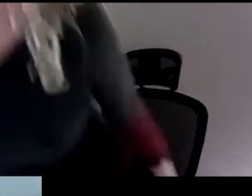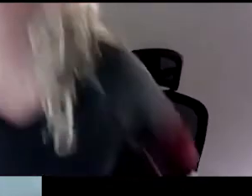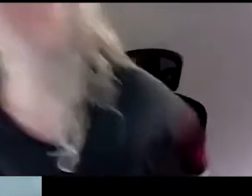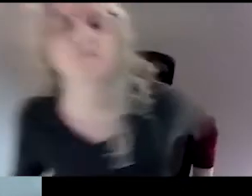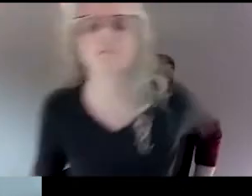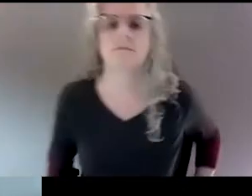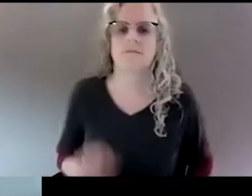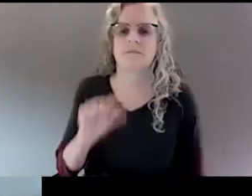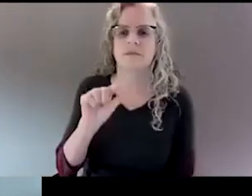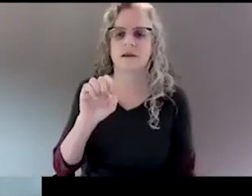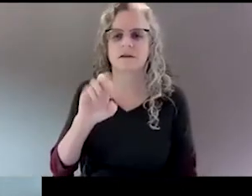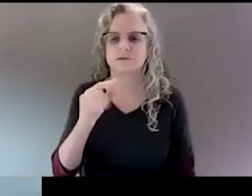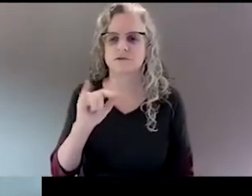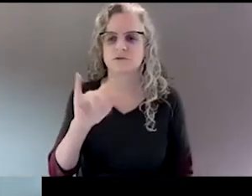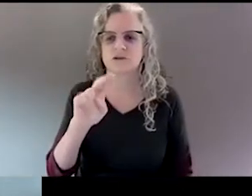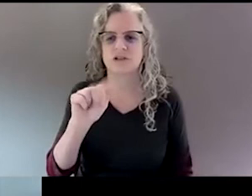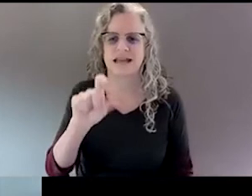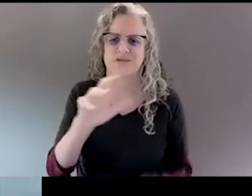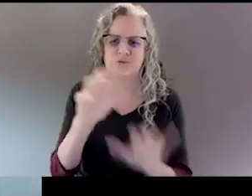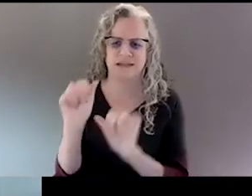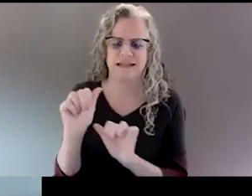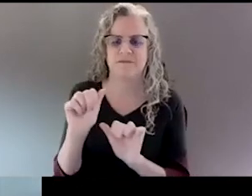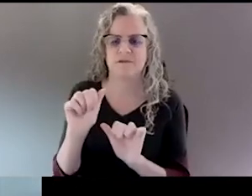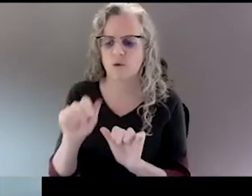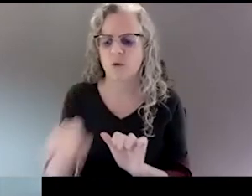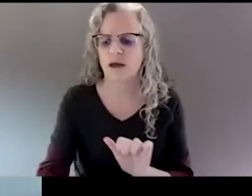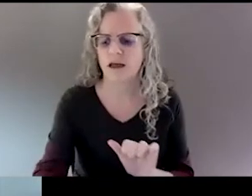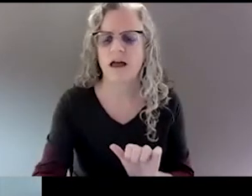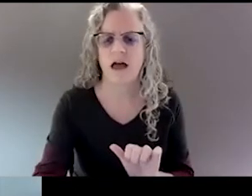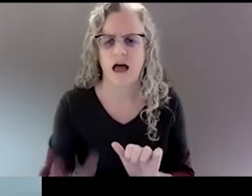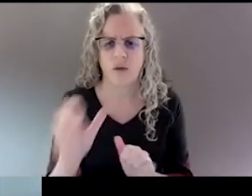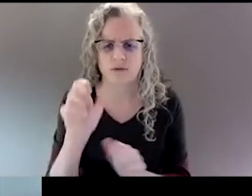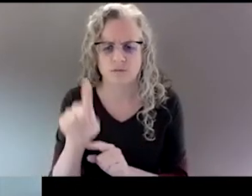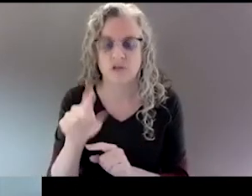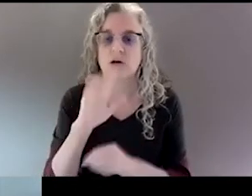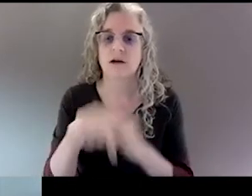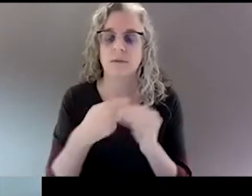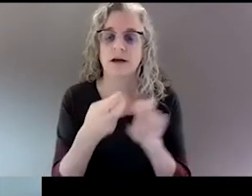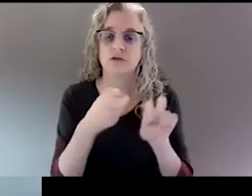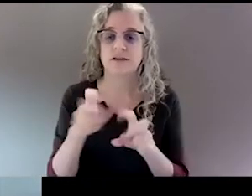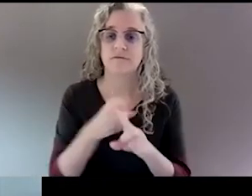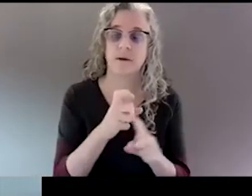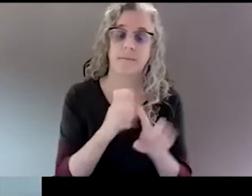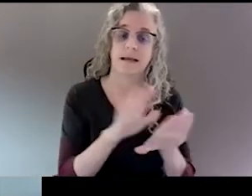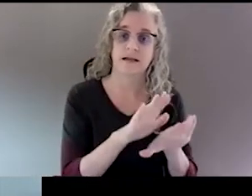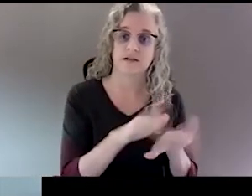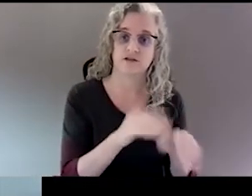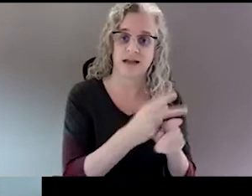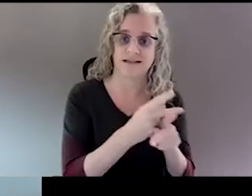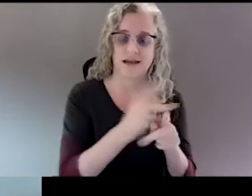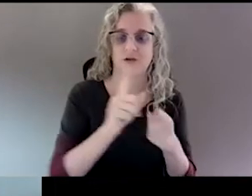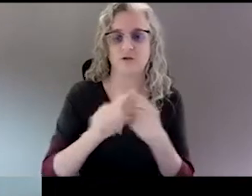you, you talked about transitioning from pediatric care to adult care, which I think is something that's so important for people with disabilities and something that